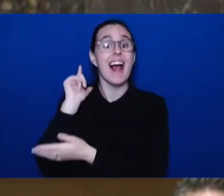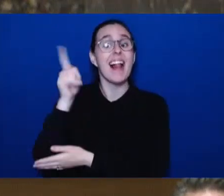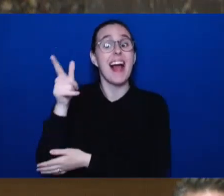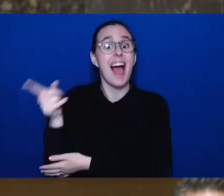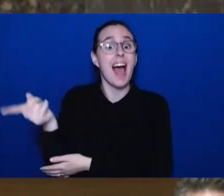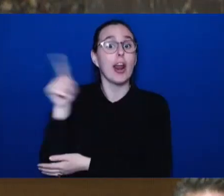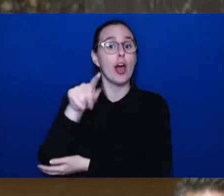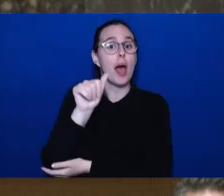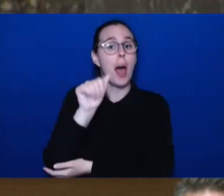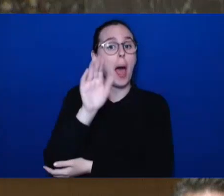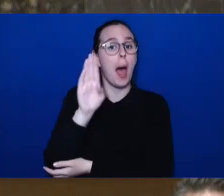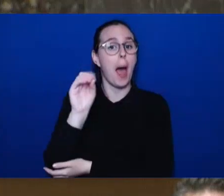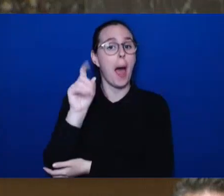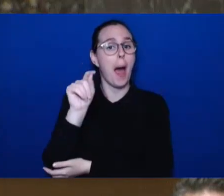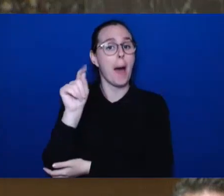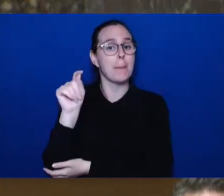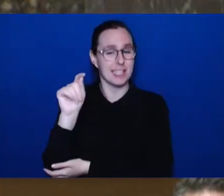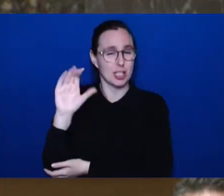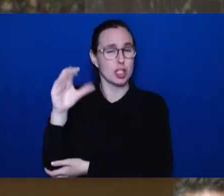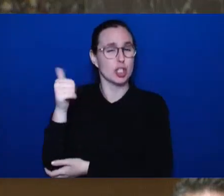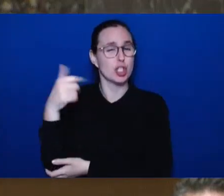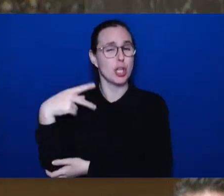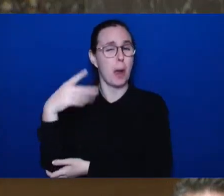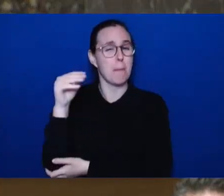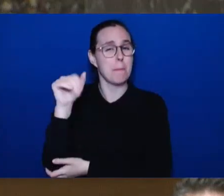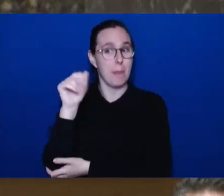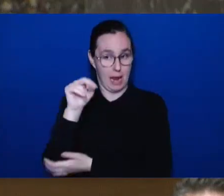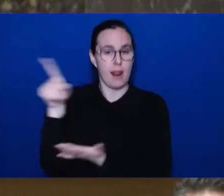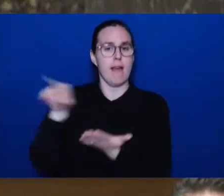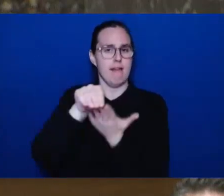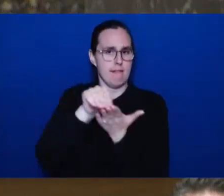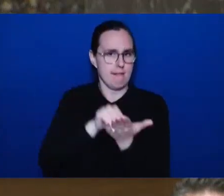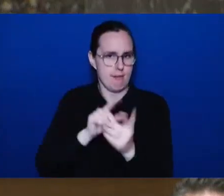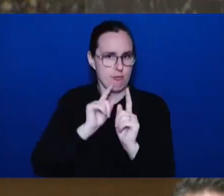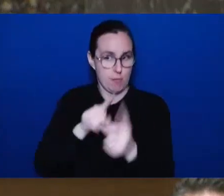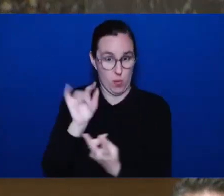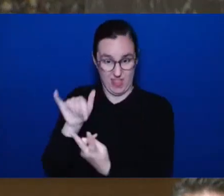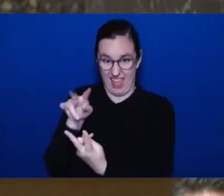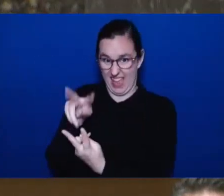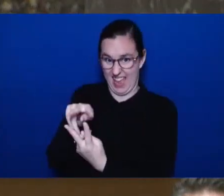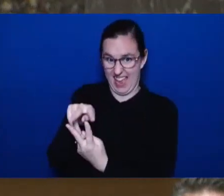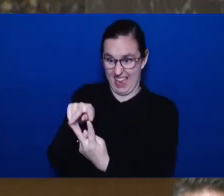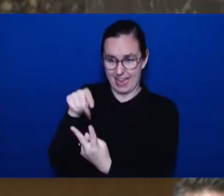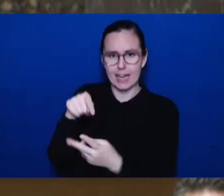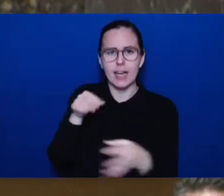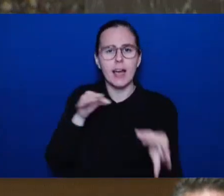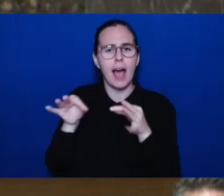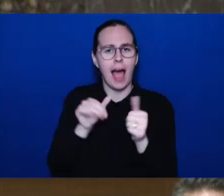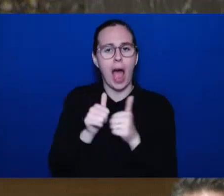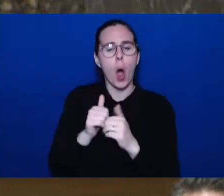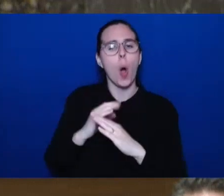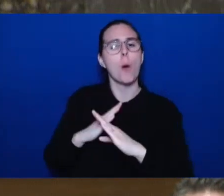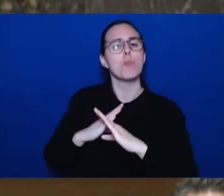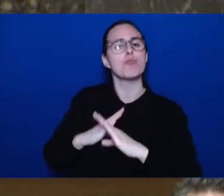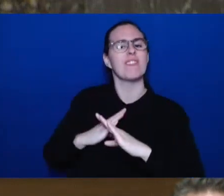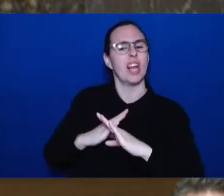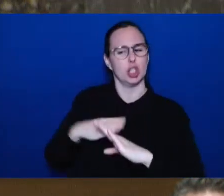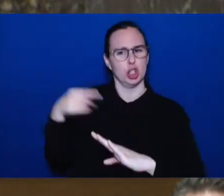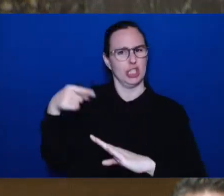are programs that Fire Smart programs that really bring